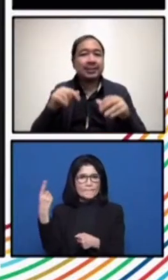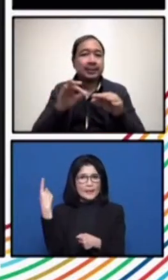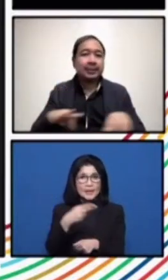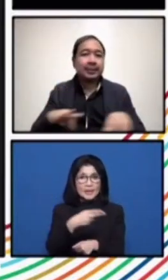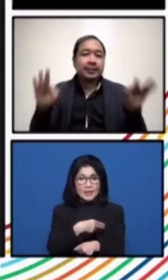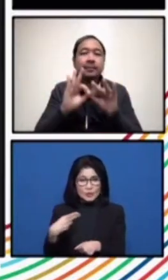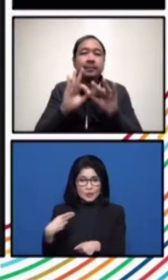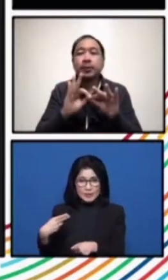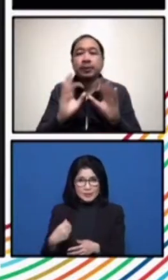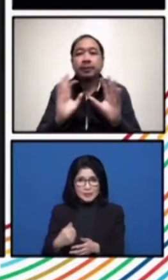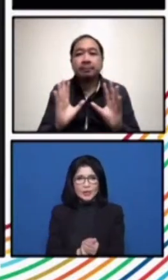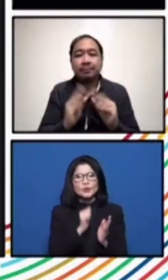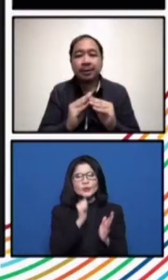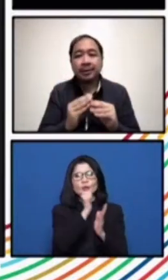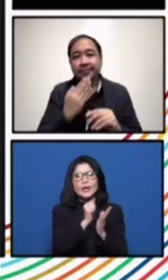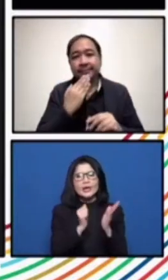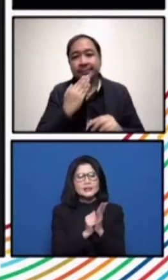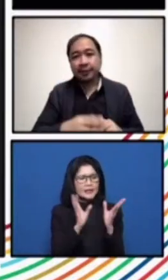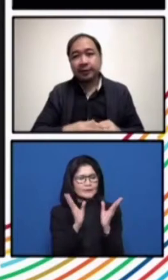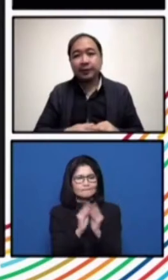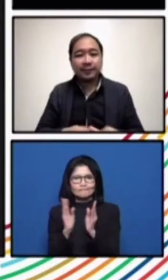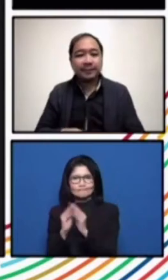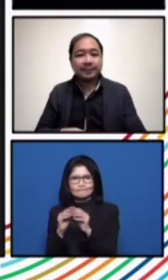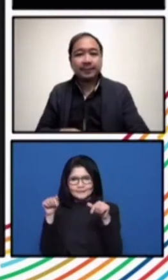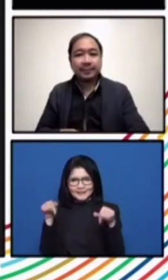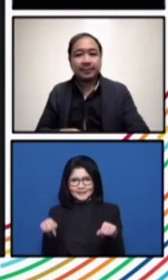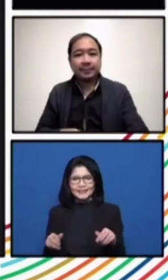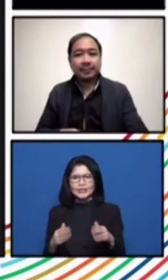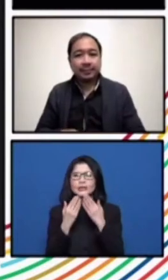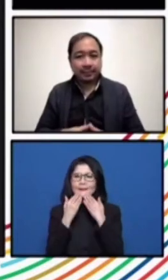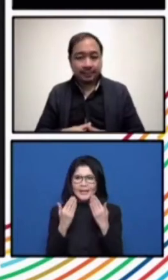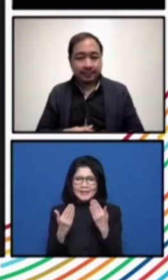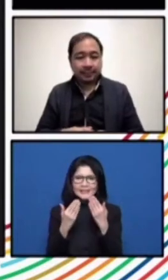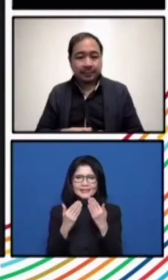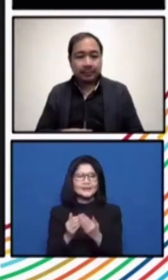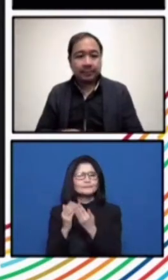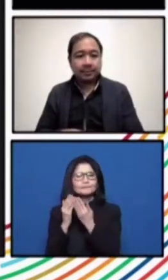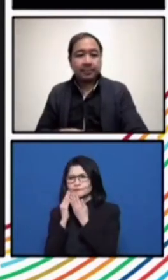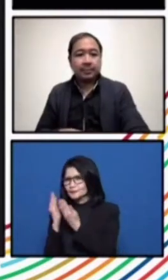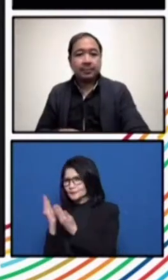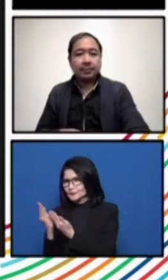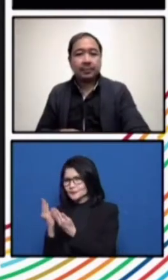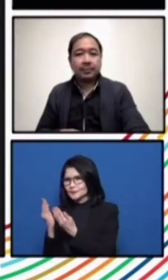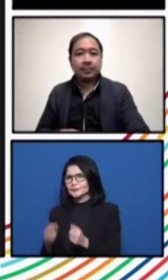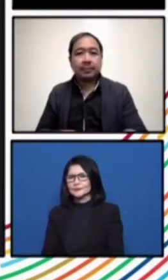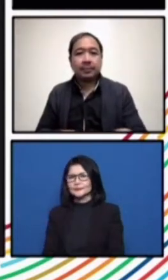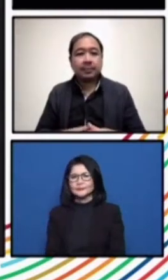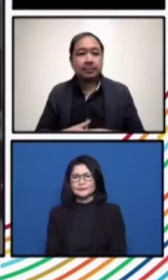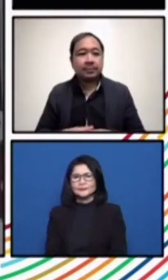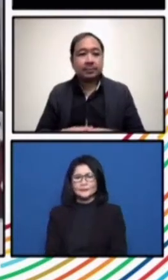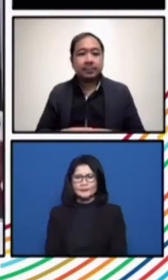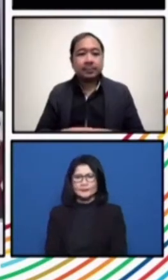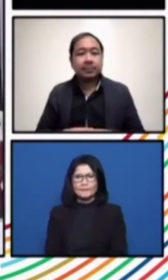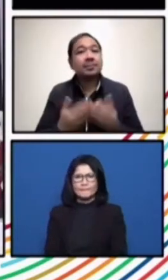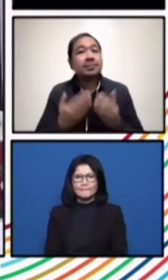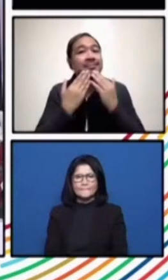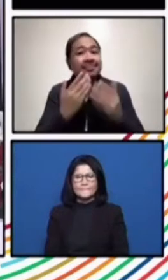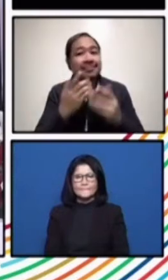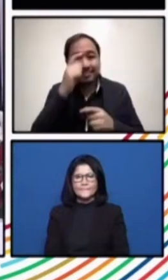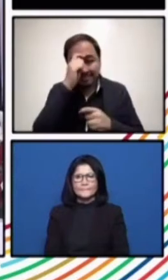uh meeting thank you so much thank you distinguished